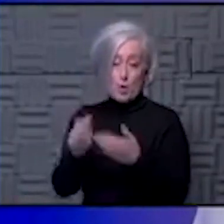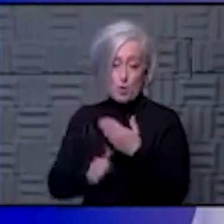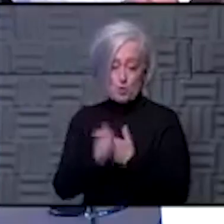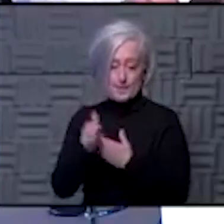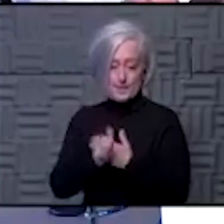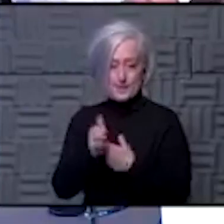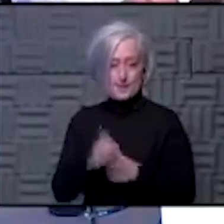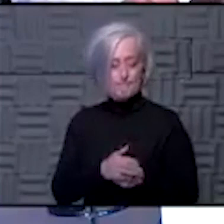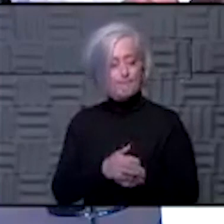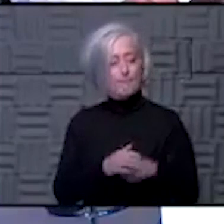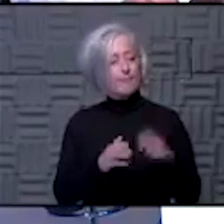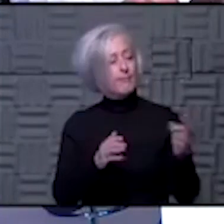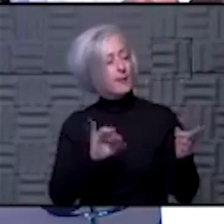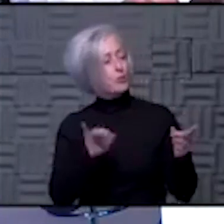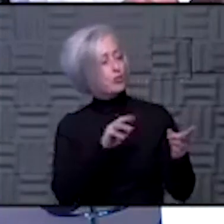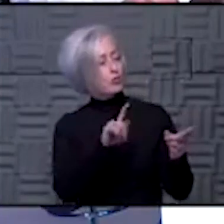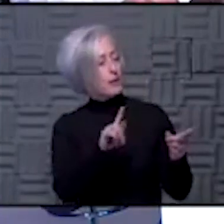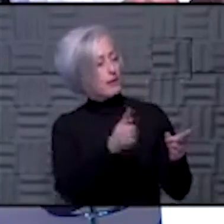Jill.